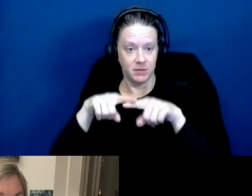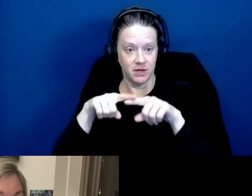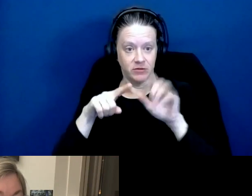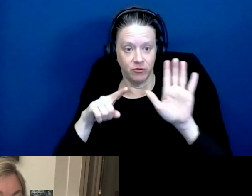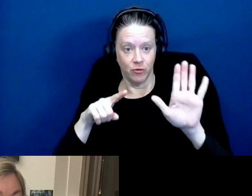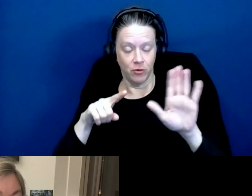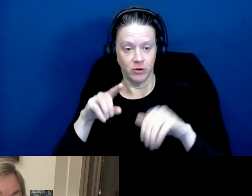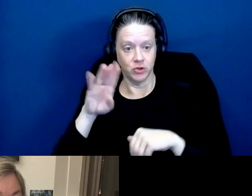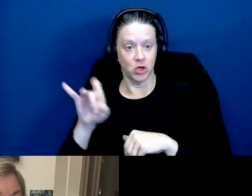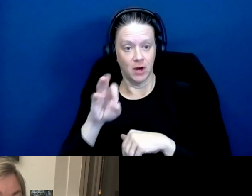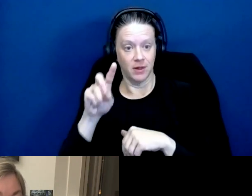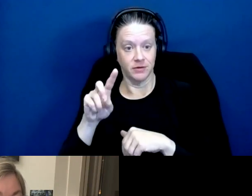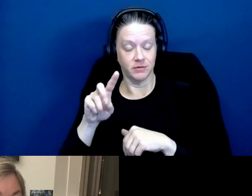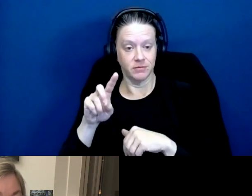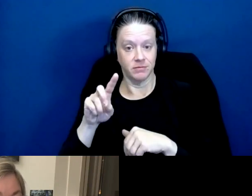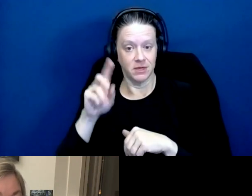profile.